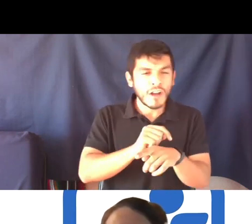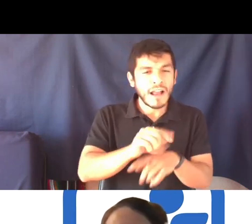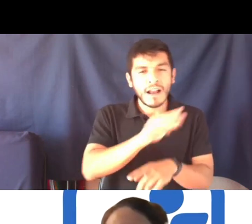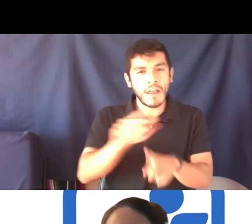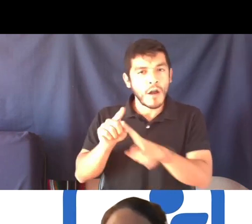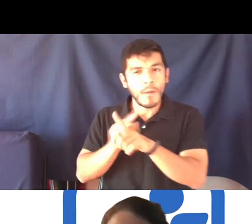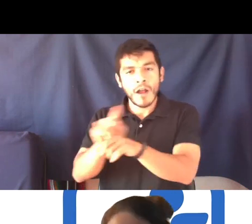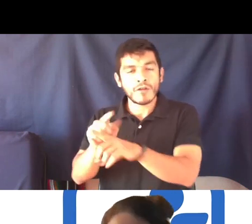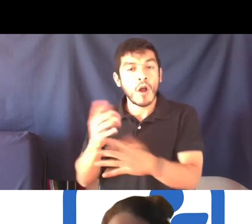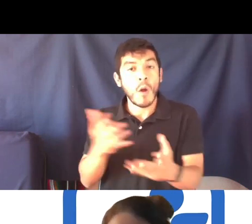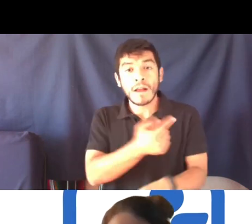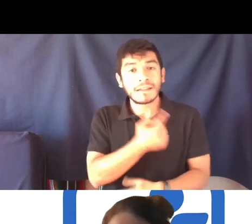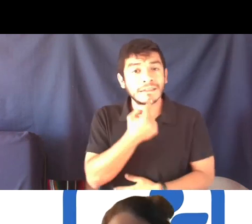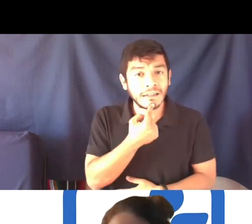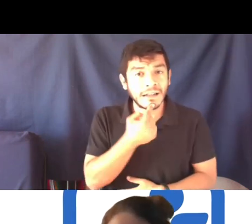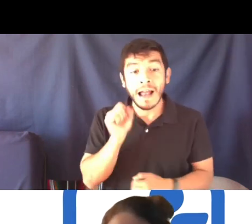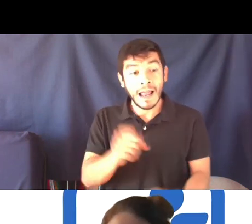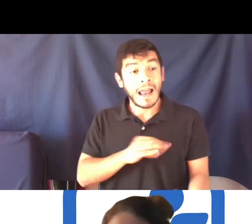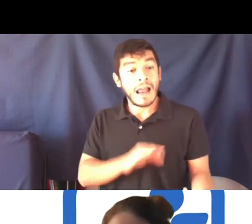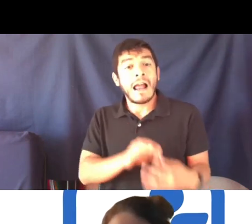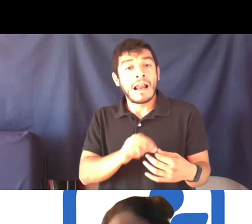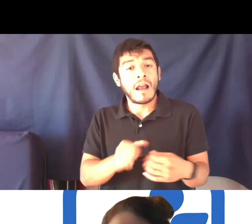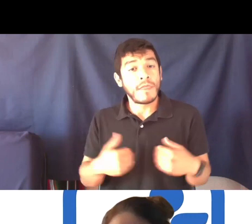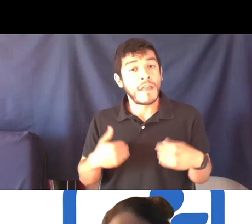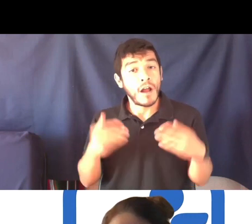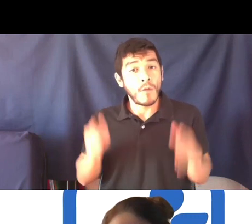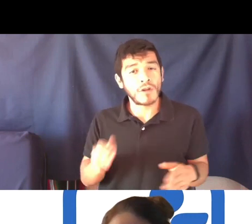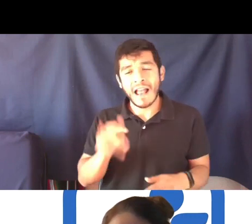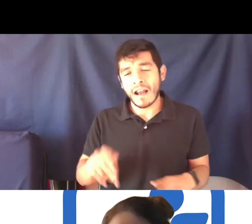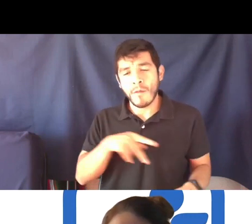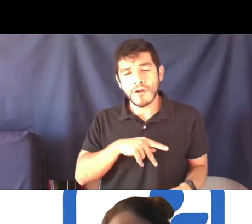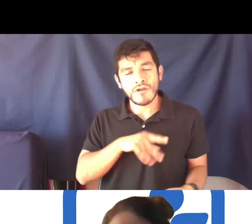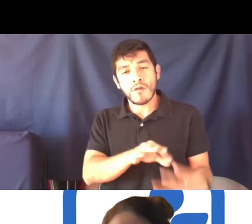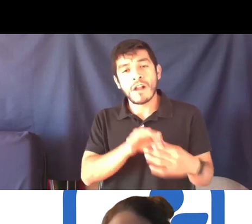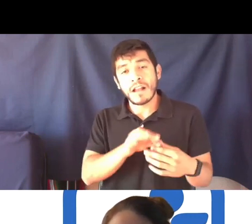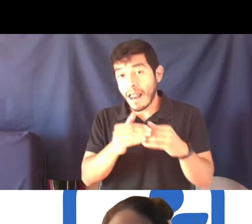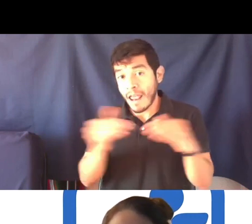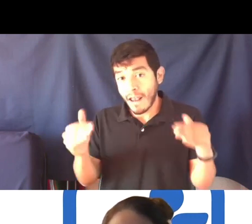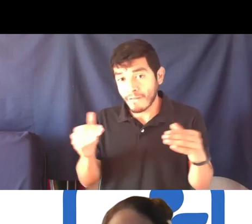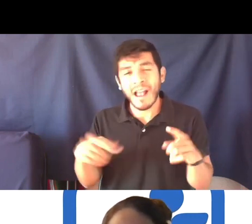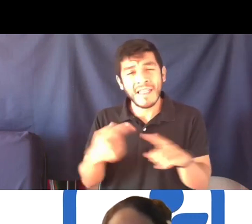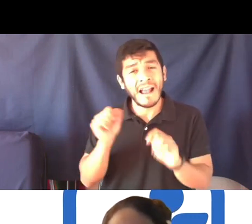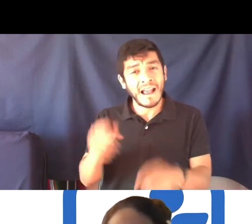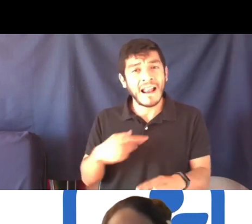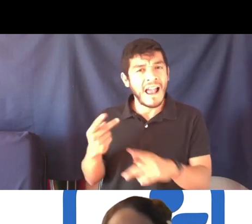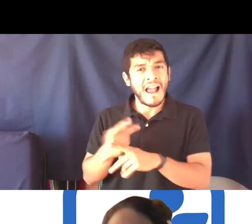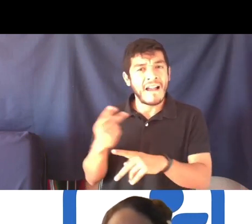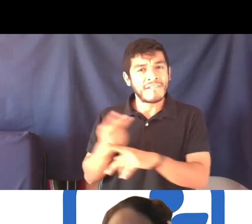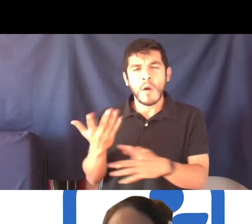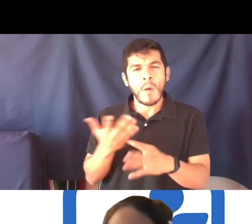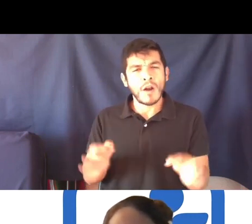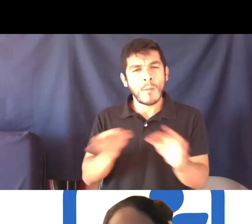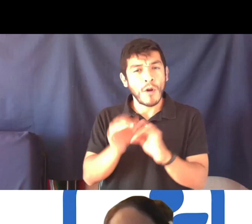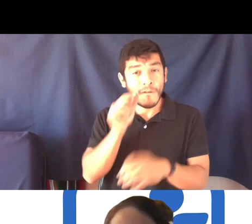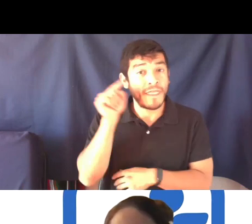Can I connect with this young person at a personal and relational level? Can I then figure out what's important to them? That's the